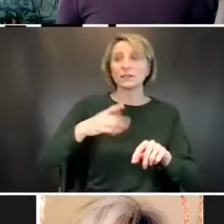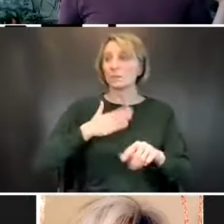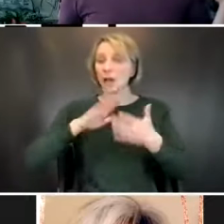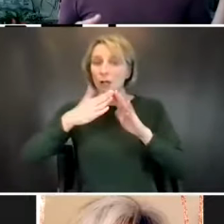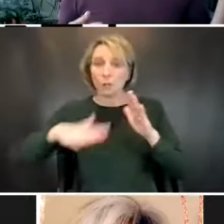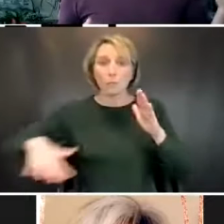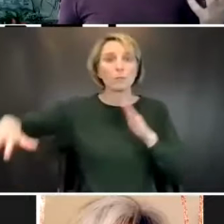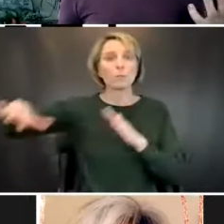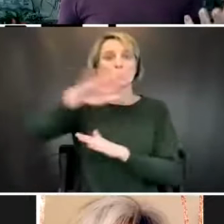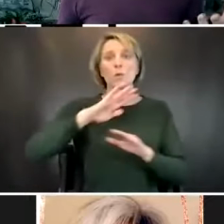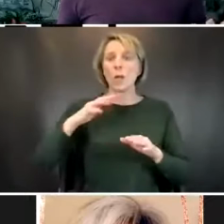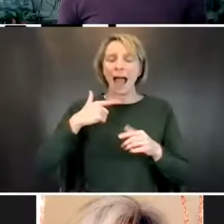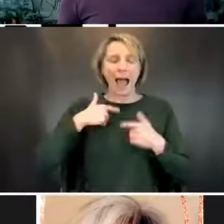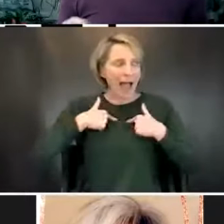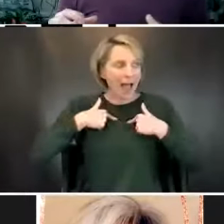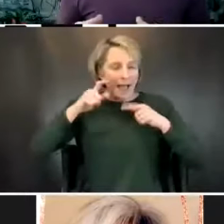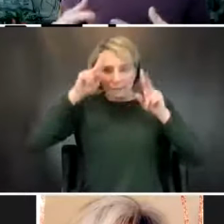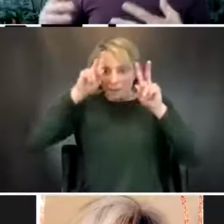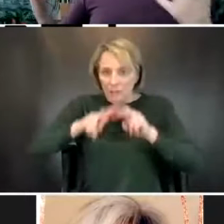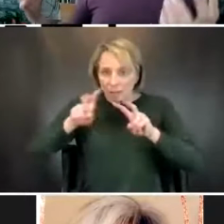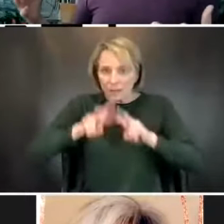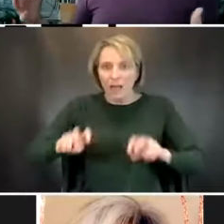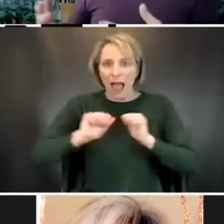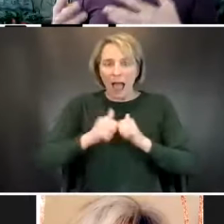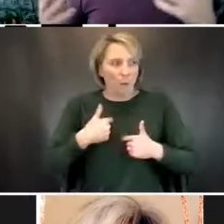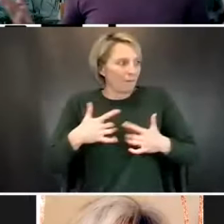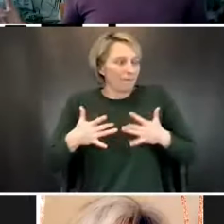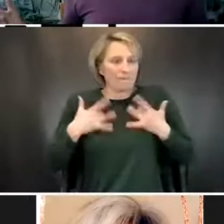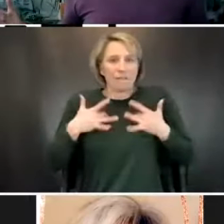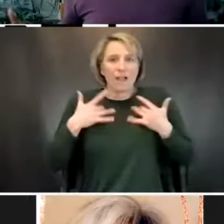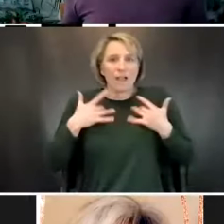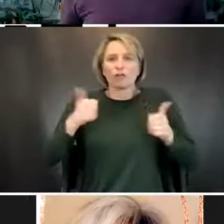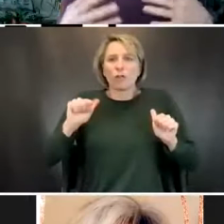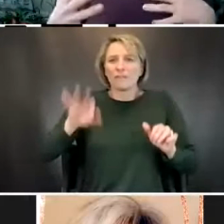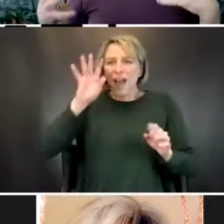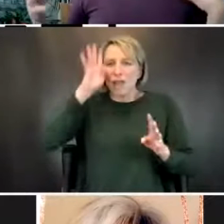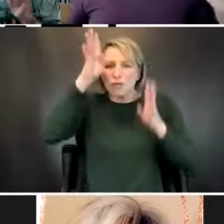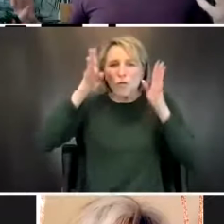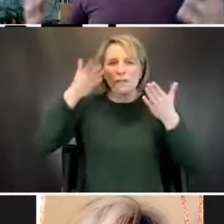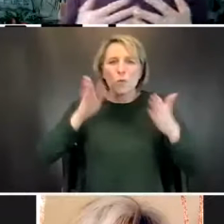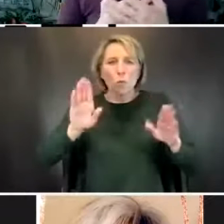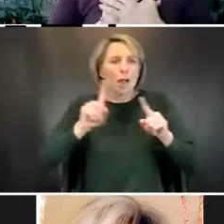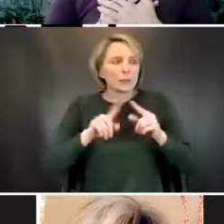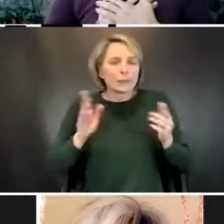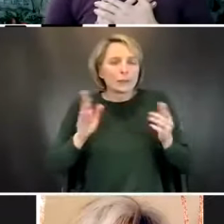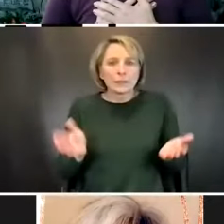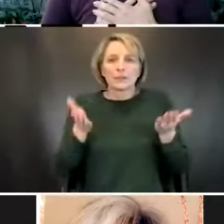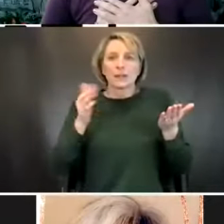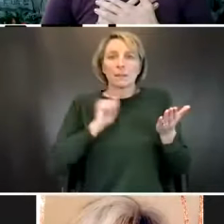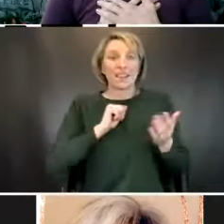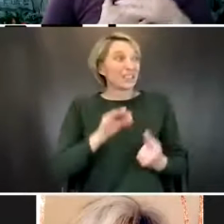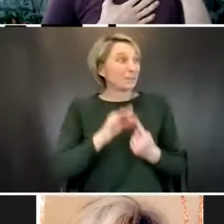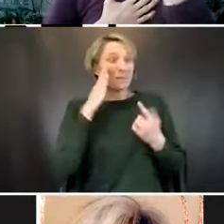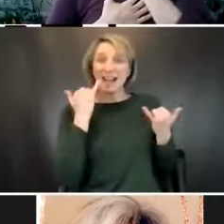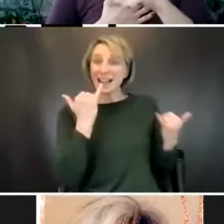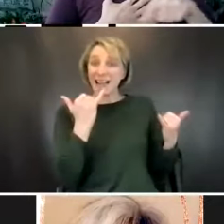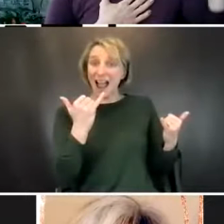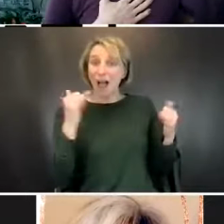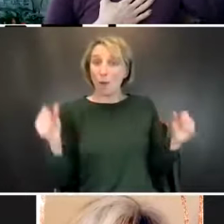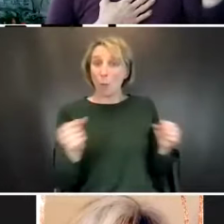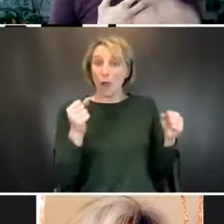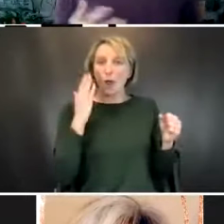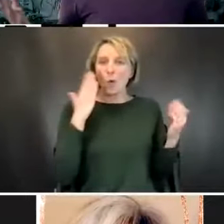and creative ways, especially now that it's getting dark early and it's snowy. One of my favorite stress response